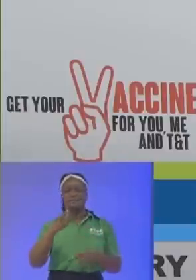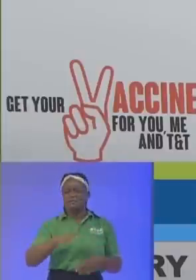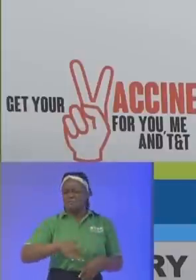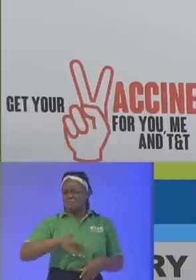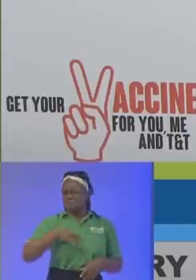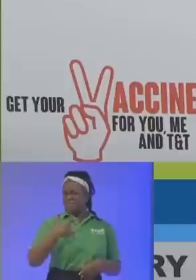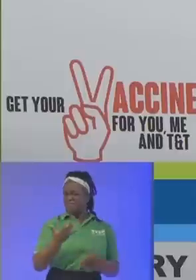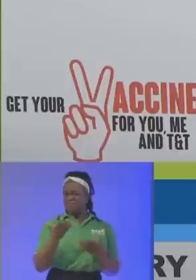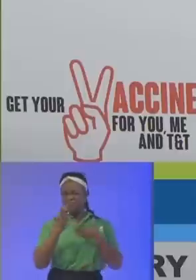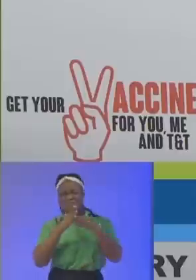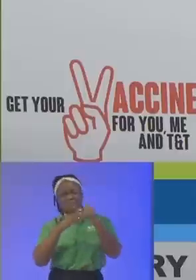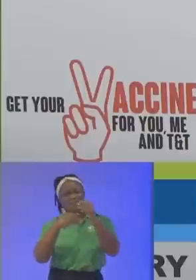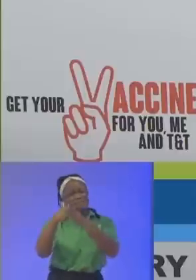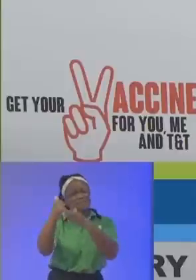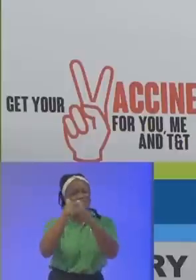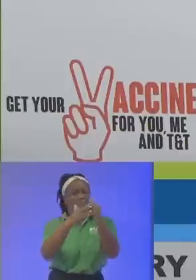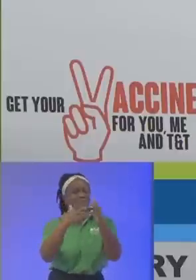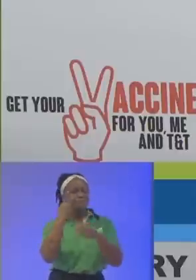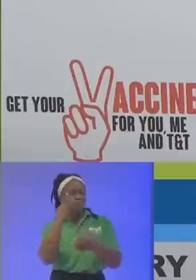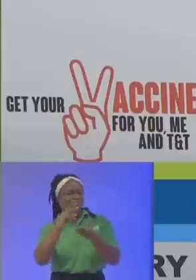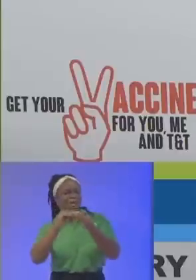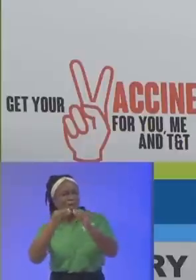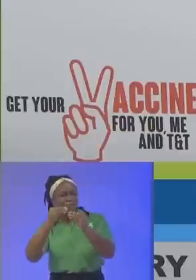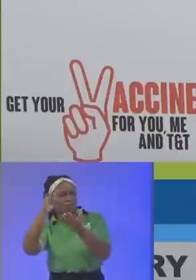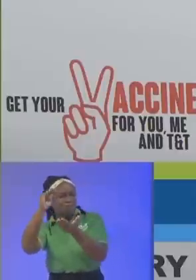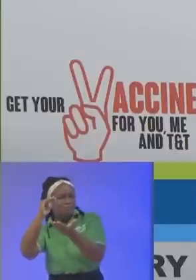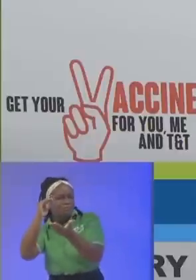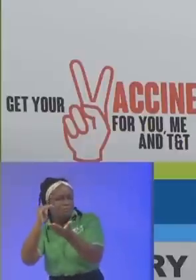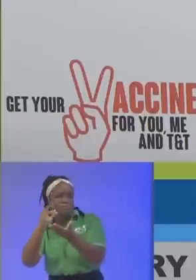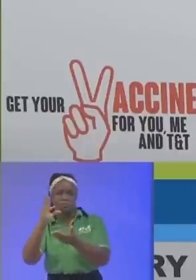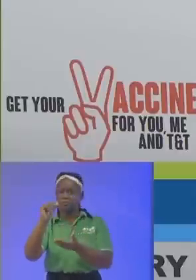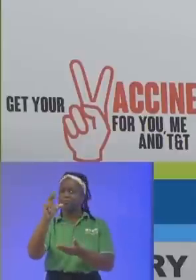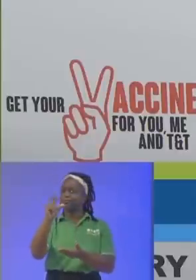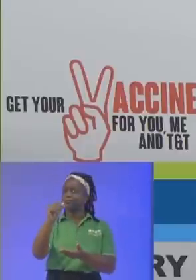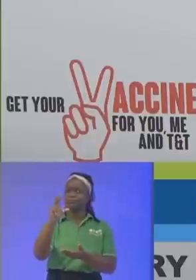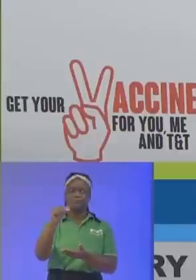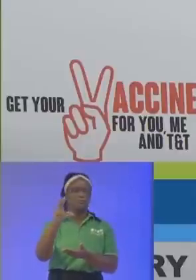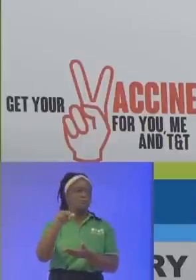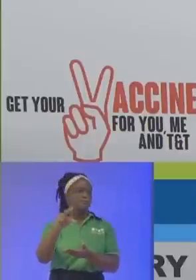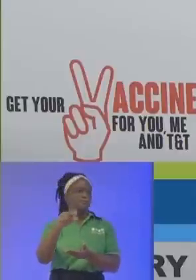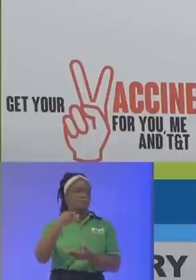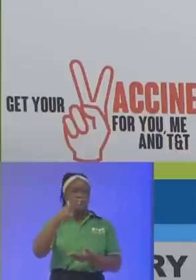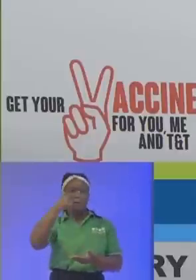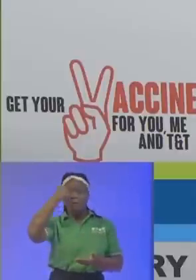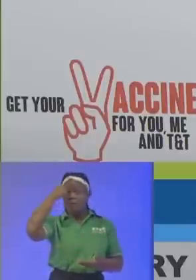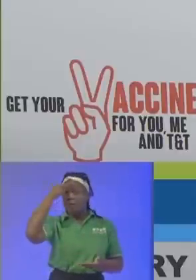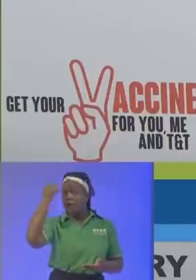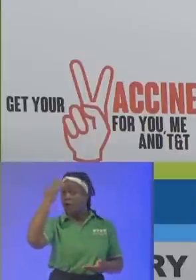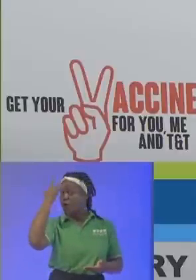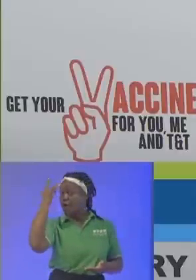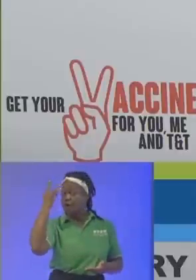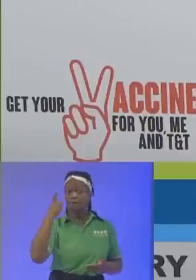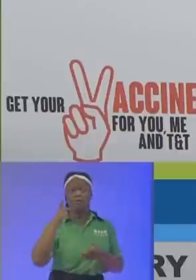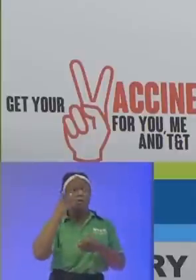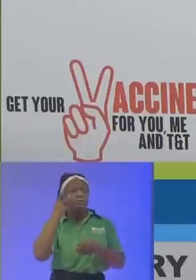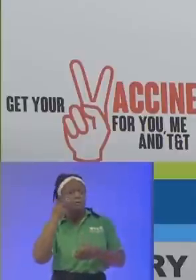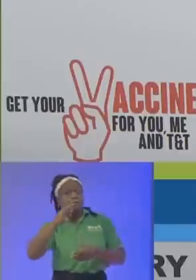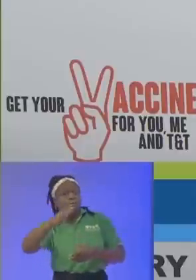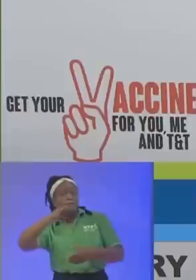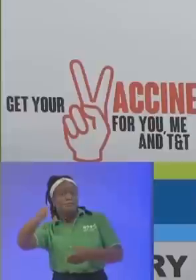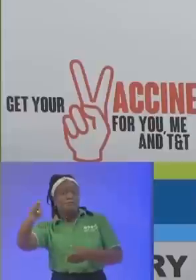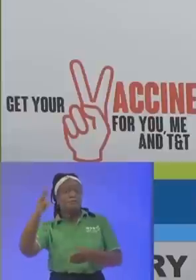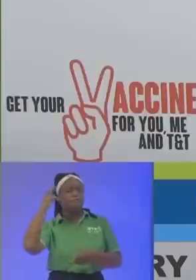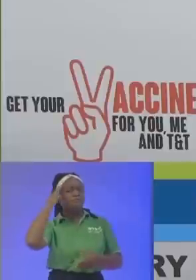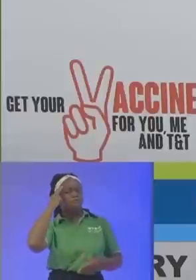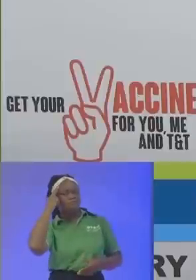by these numbers because there are several variables that would impact on the actual figure that is